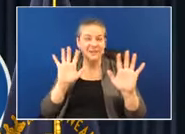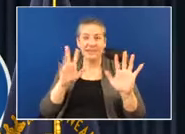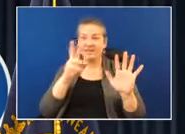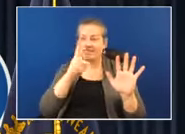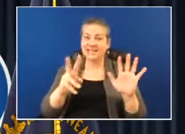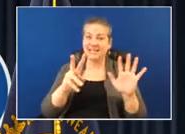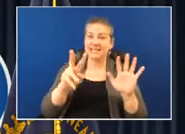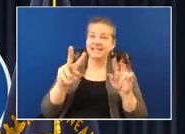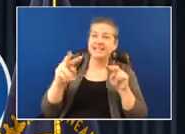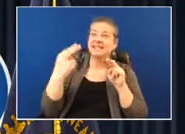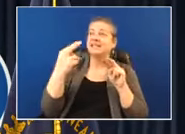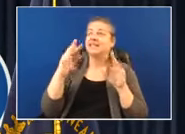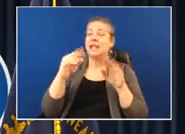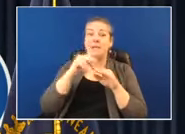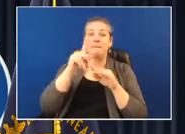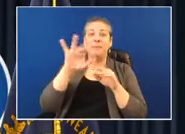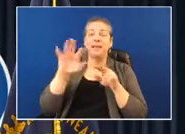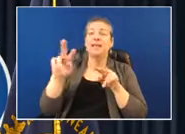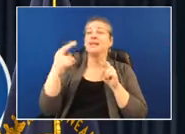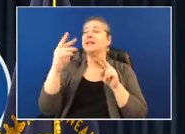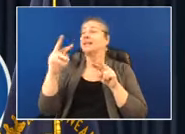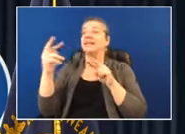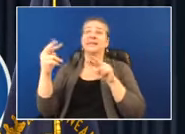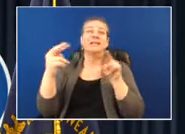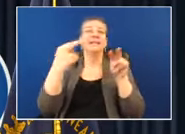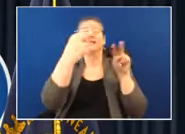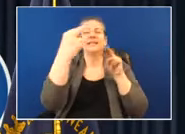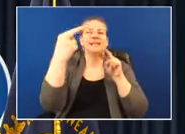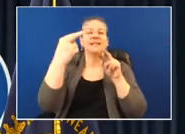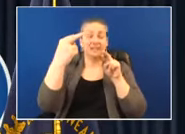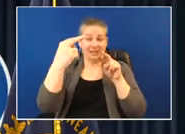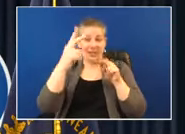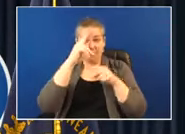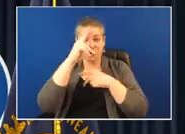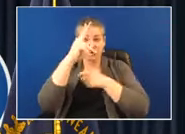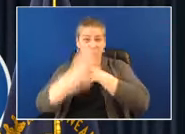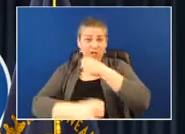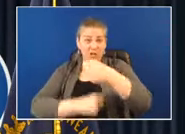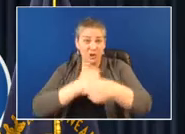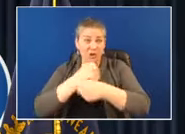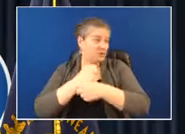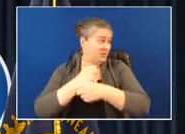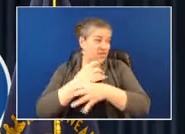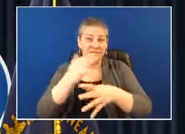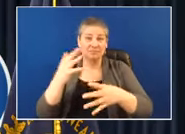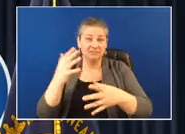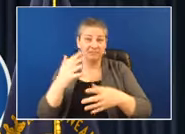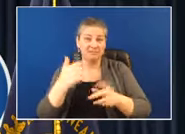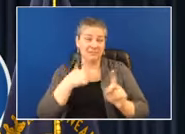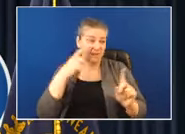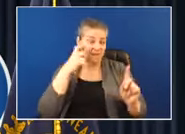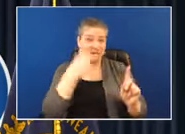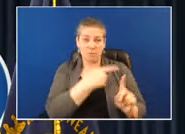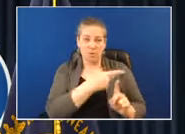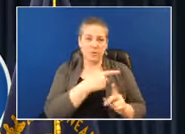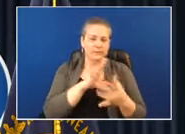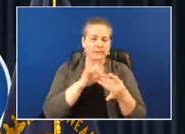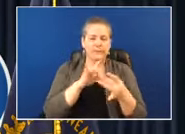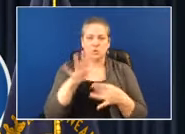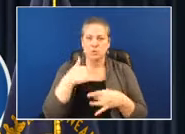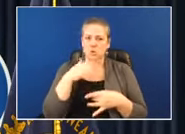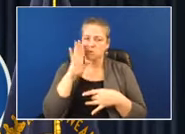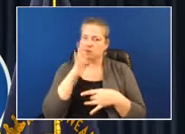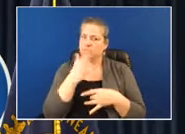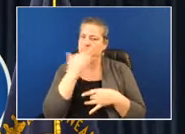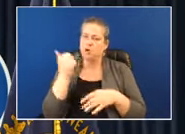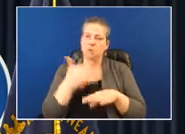in public, I just want to say for 2 years plus, we've been saying up here, the governor and I, we'll be better together and to be